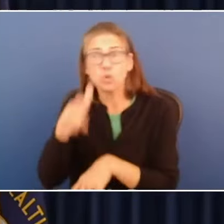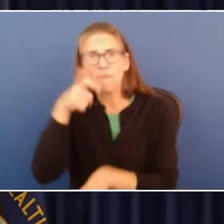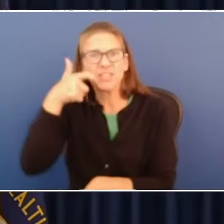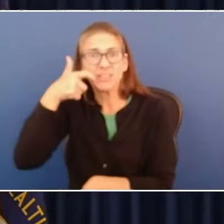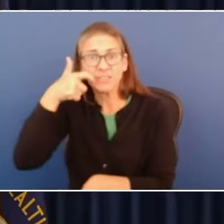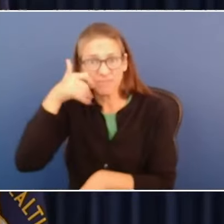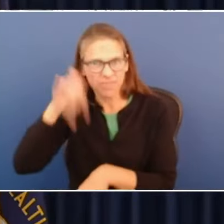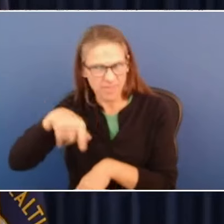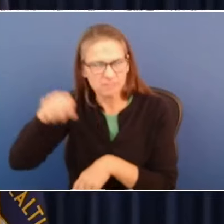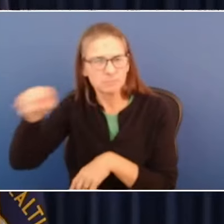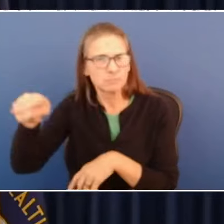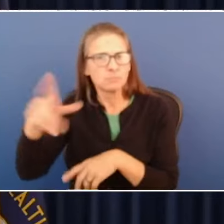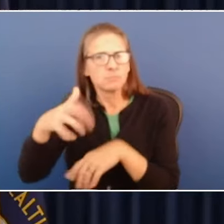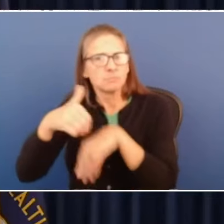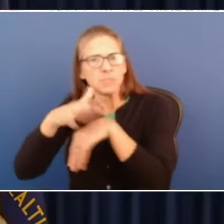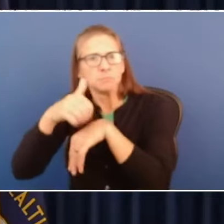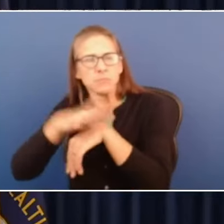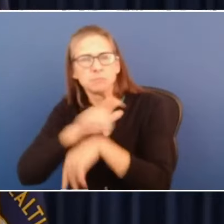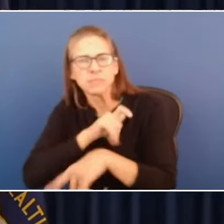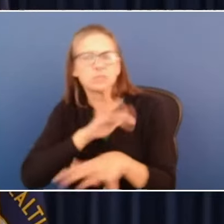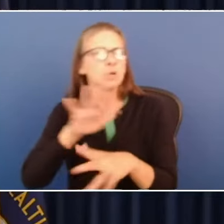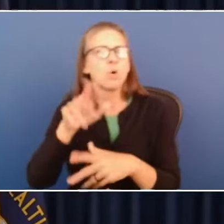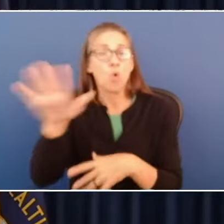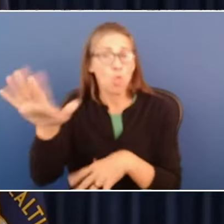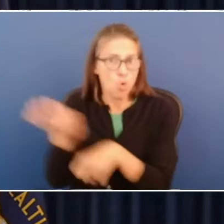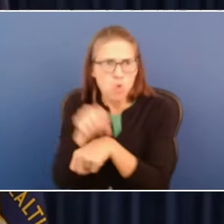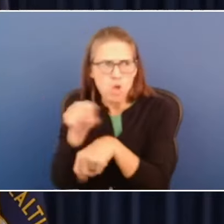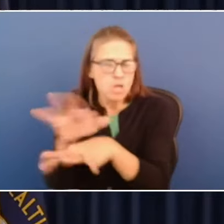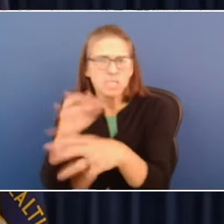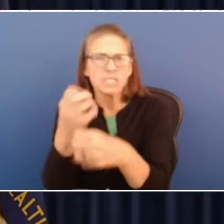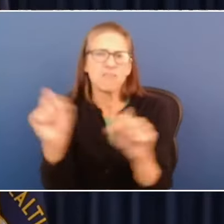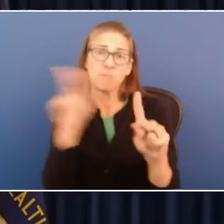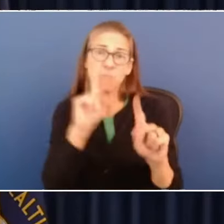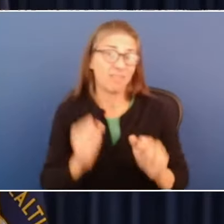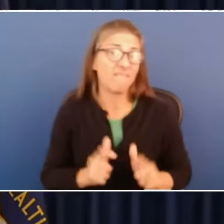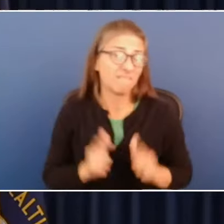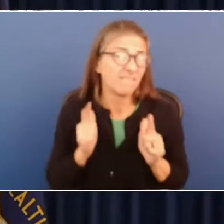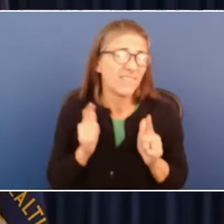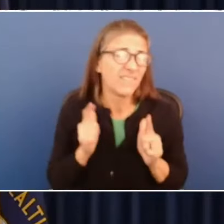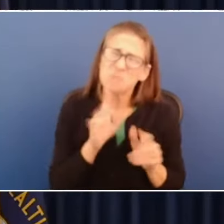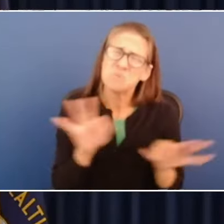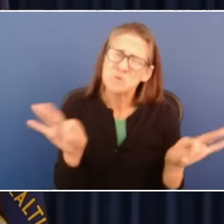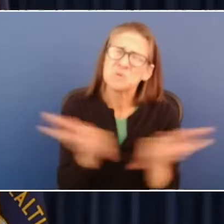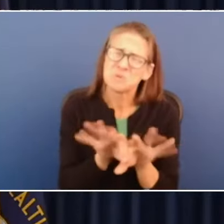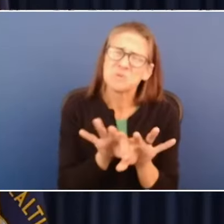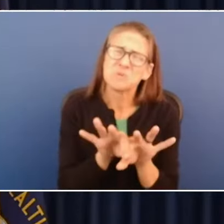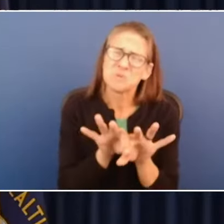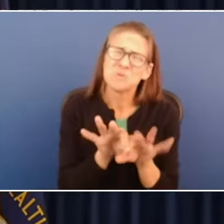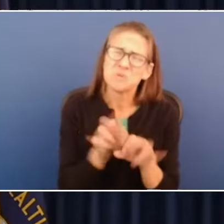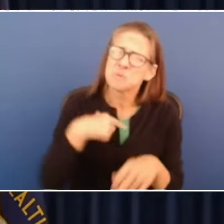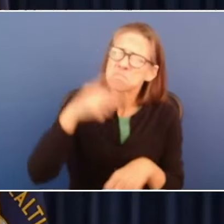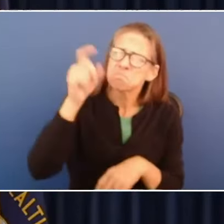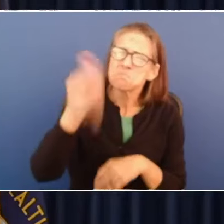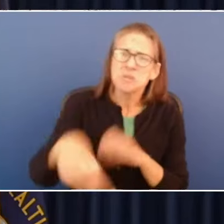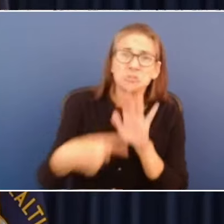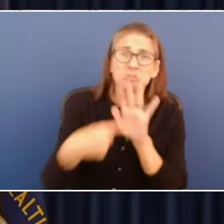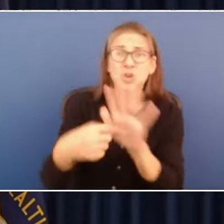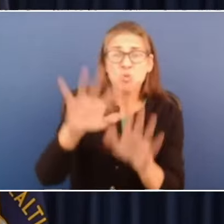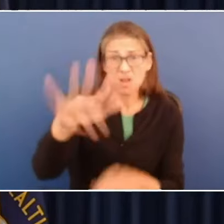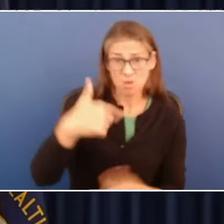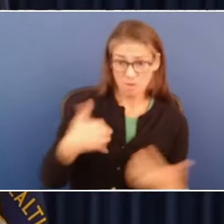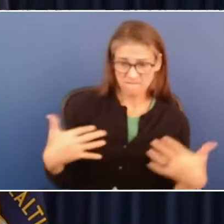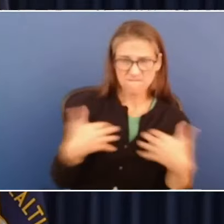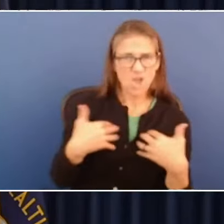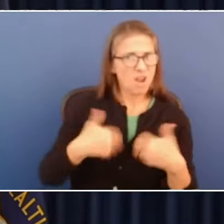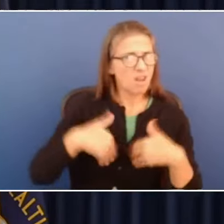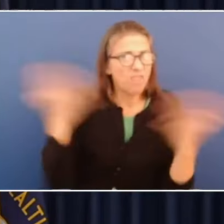work saved a lot of lives, and I think it's important that you know, we show that we are not going to live in fear.